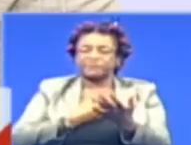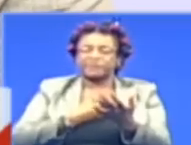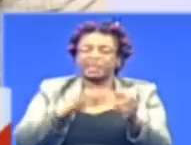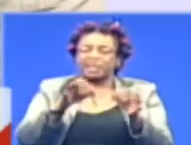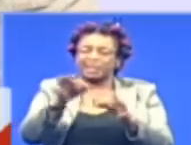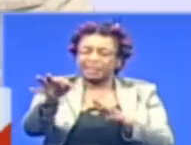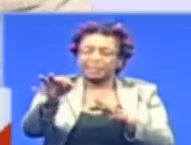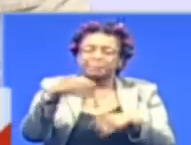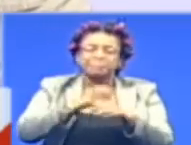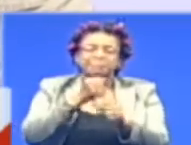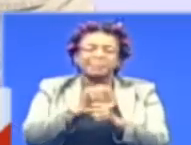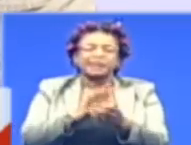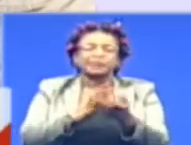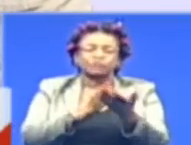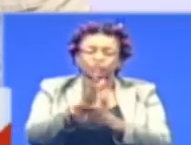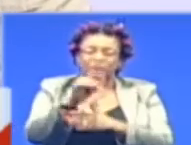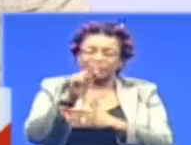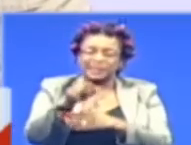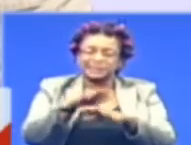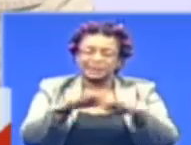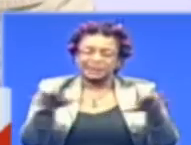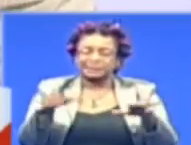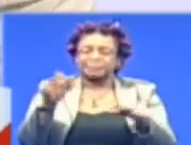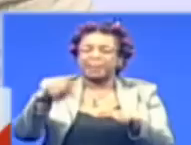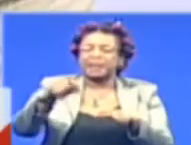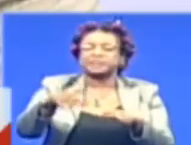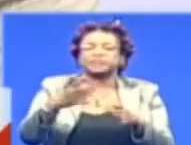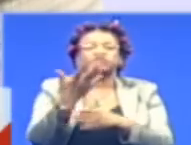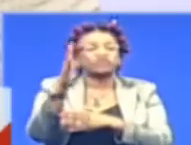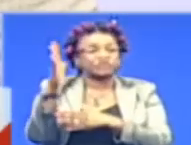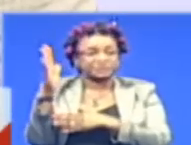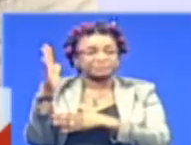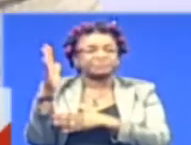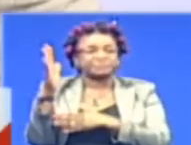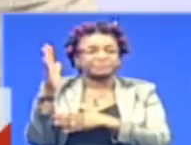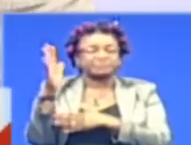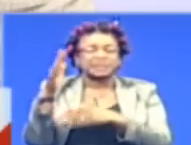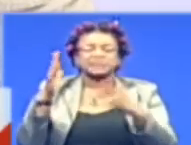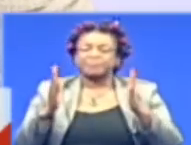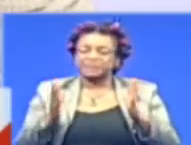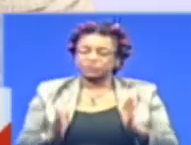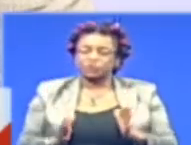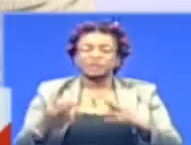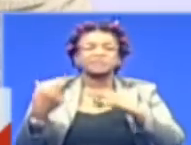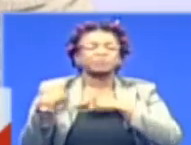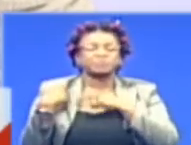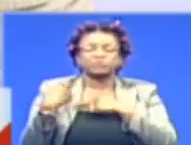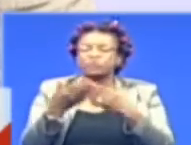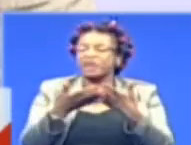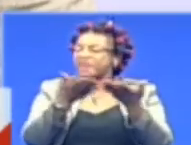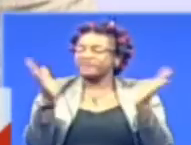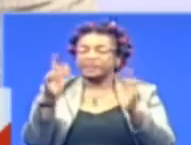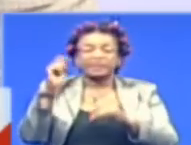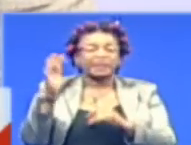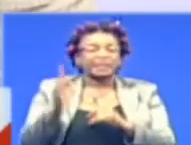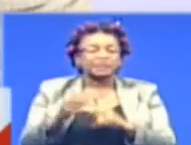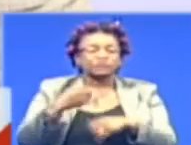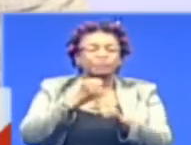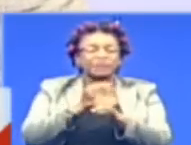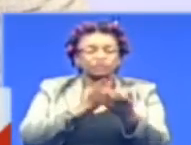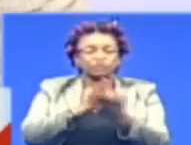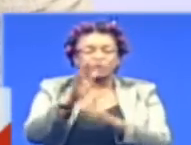tenth of that particular piece of land is planted trees. Beside government, it's a personal responsibility to every Kenyan to ensure that you are able to